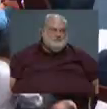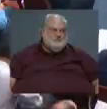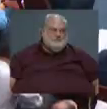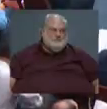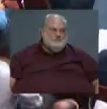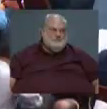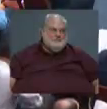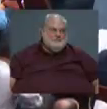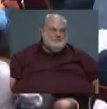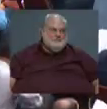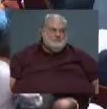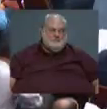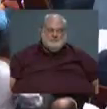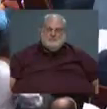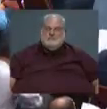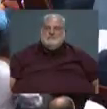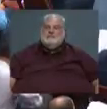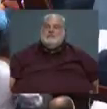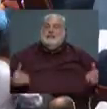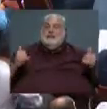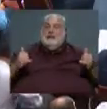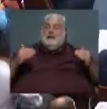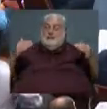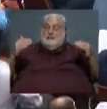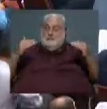Okay, before we move on to item